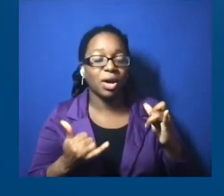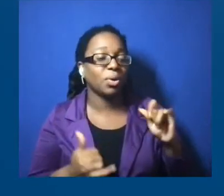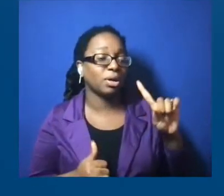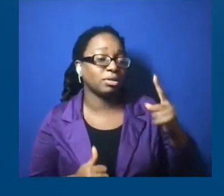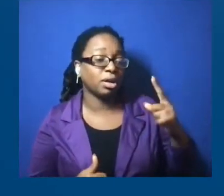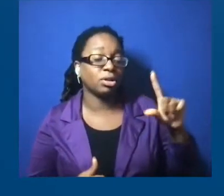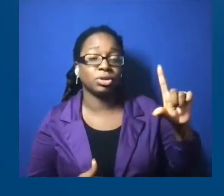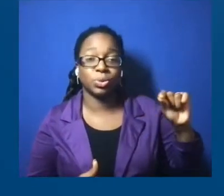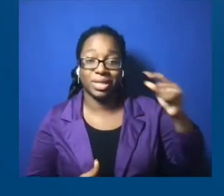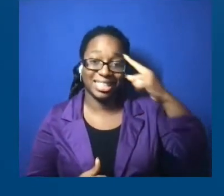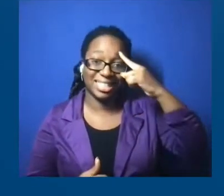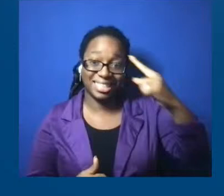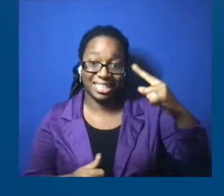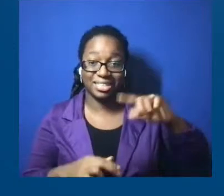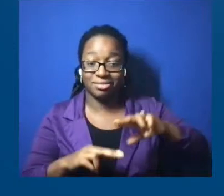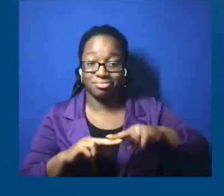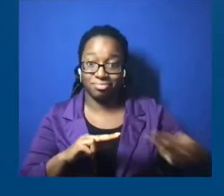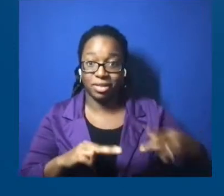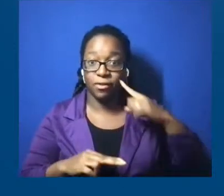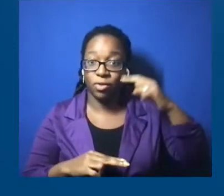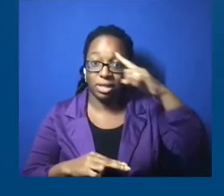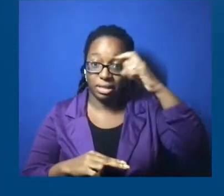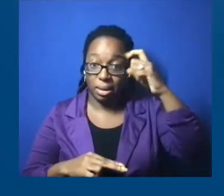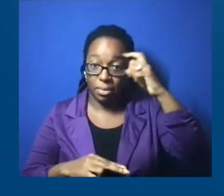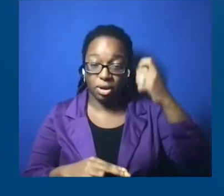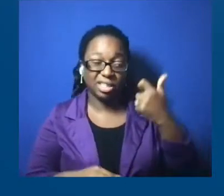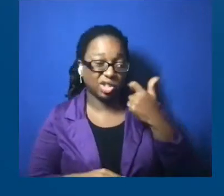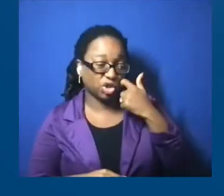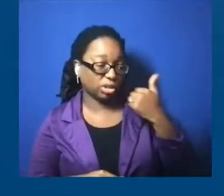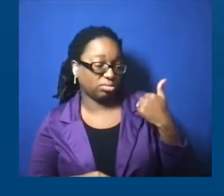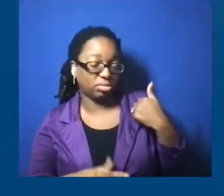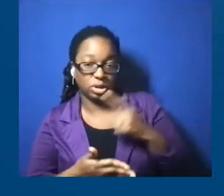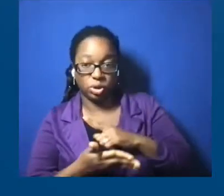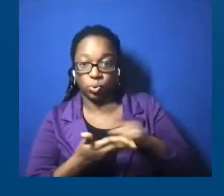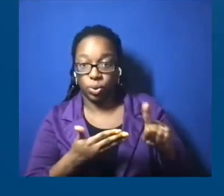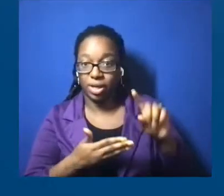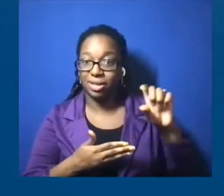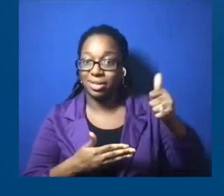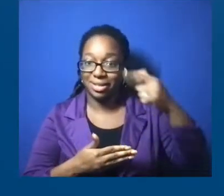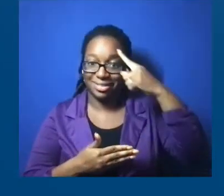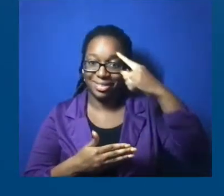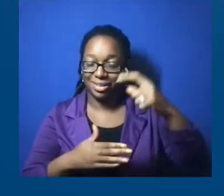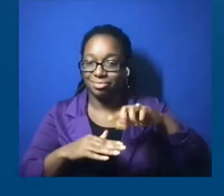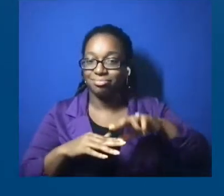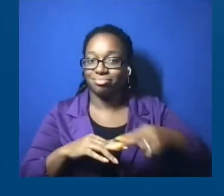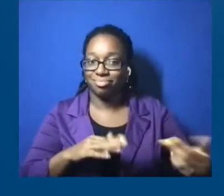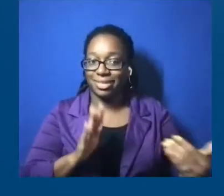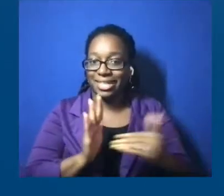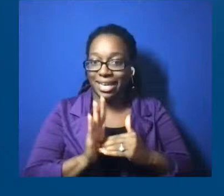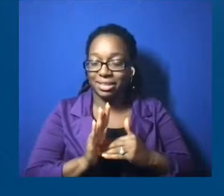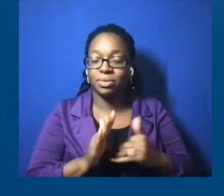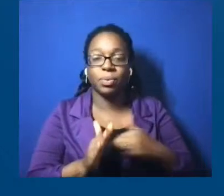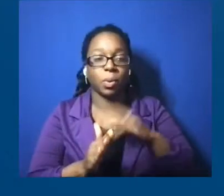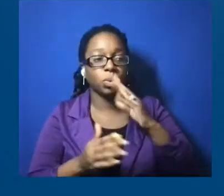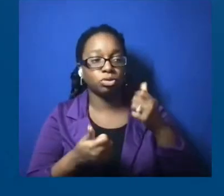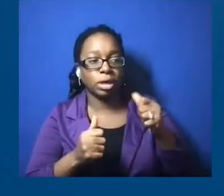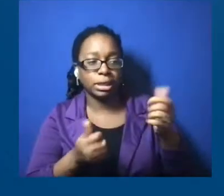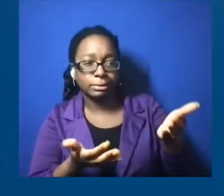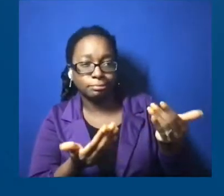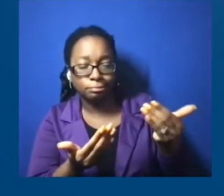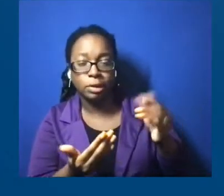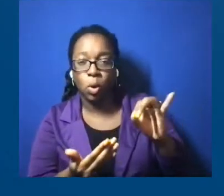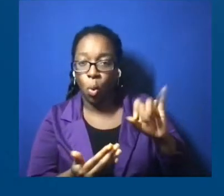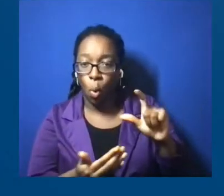they fell another 10 cents. And we're going to continue to insist that oil companies pass on the savings from the lower price of a barrel of oil to a